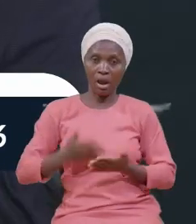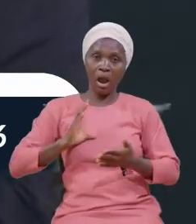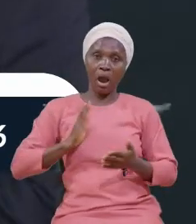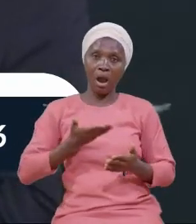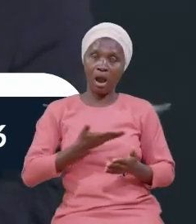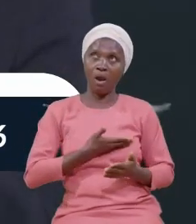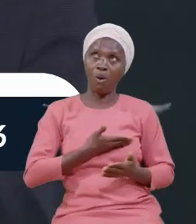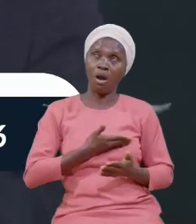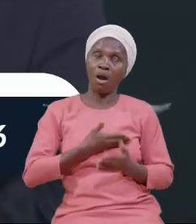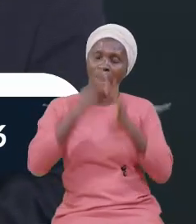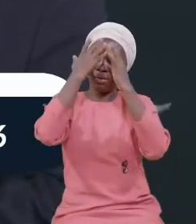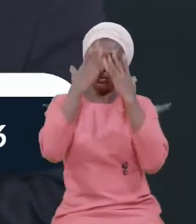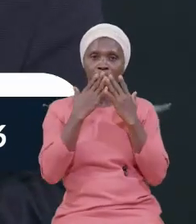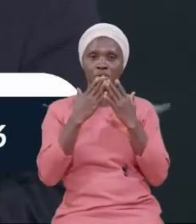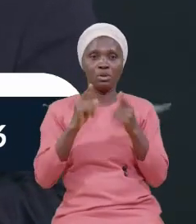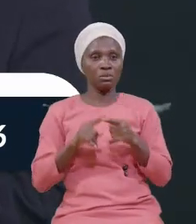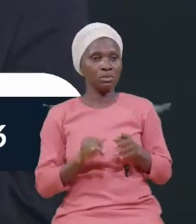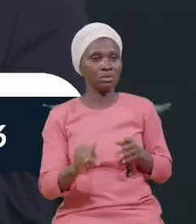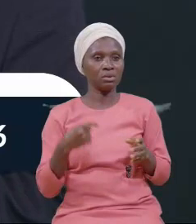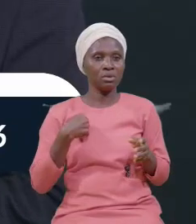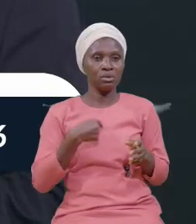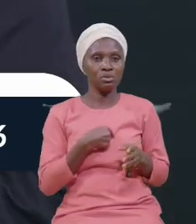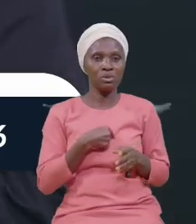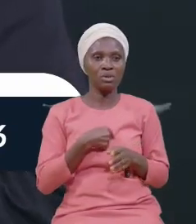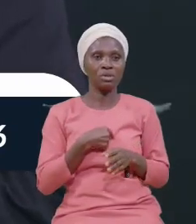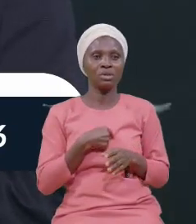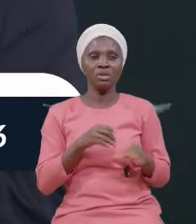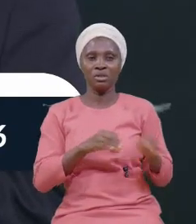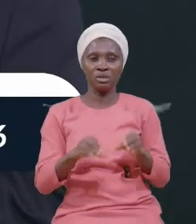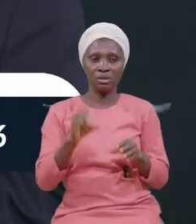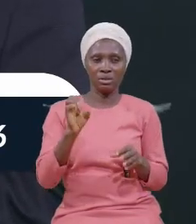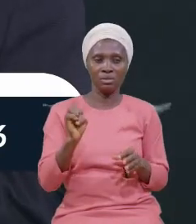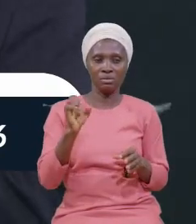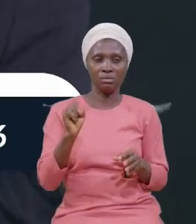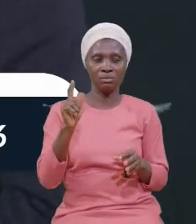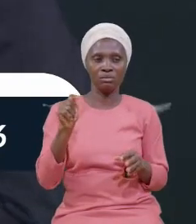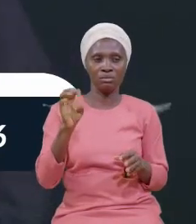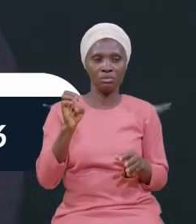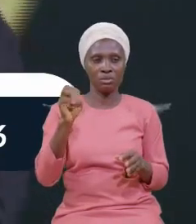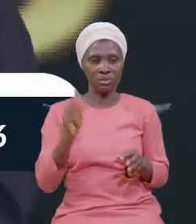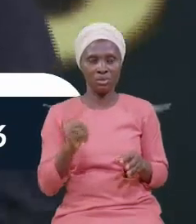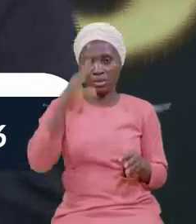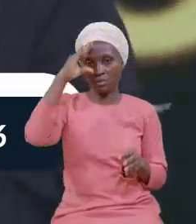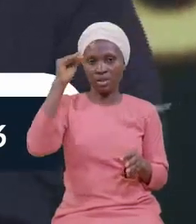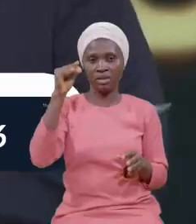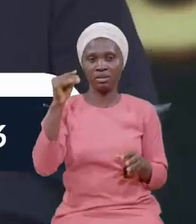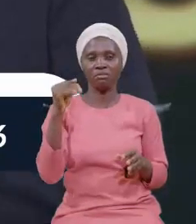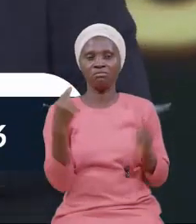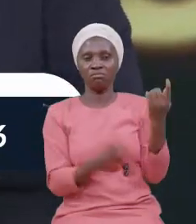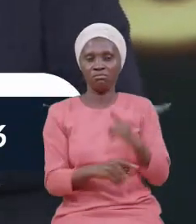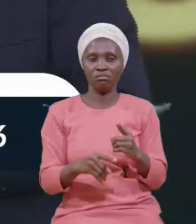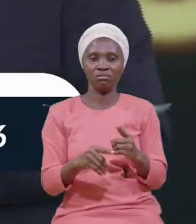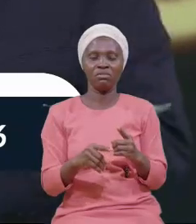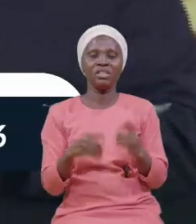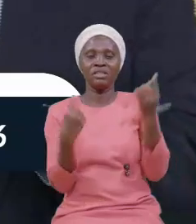did esteem him stricken, smitten of God, and afflicted. In verse 5,